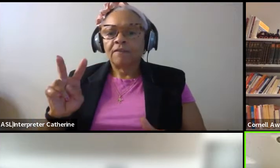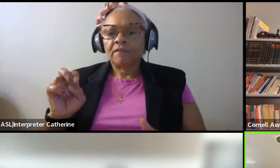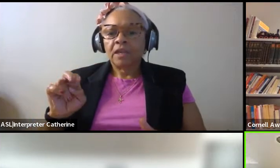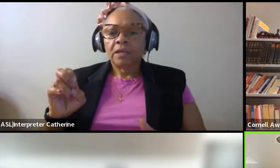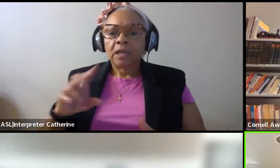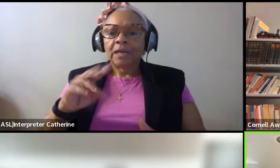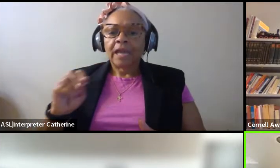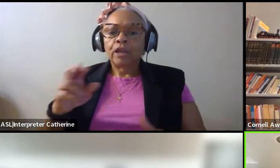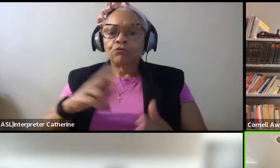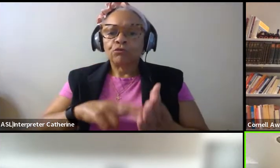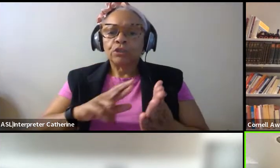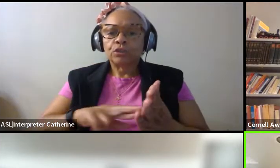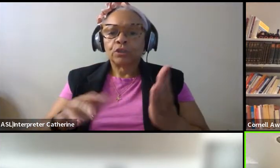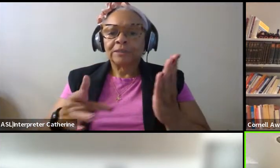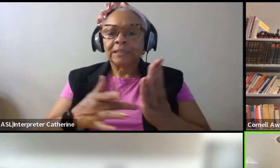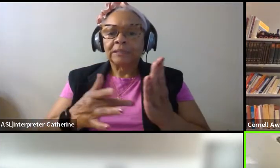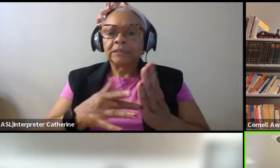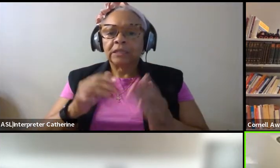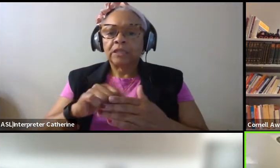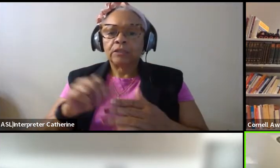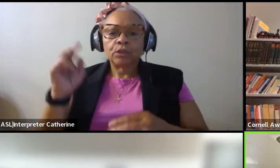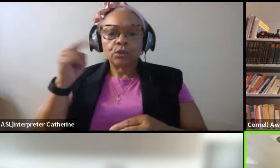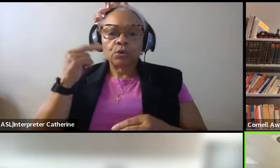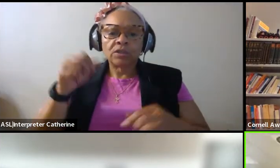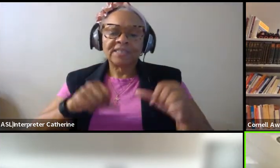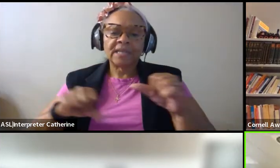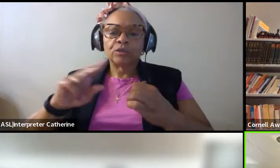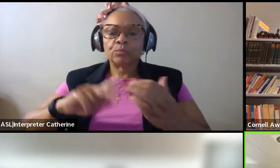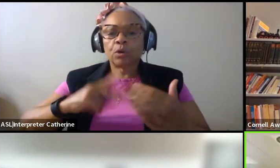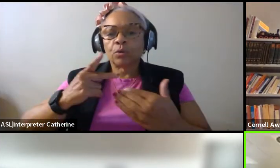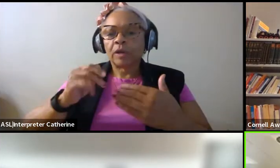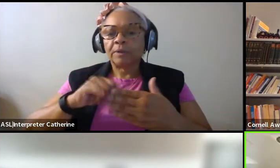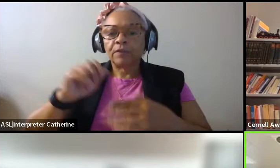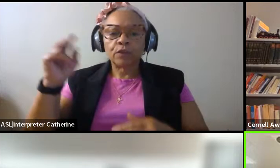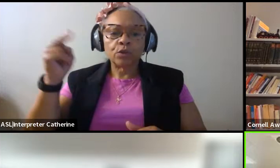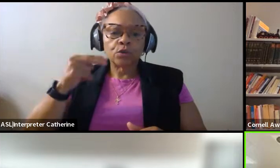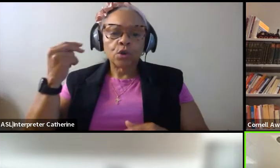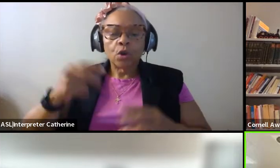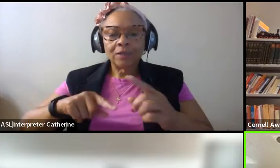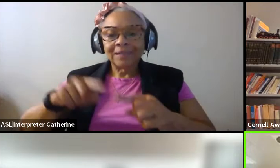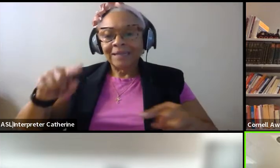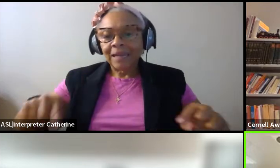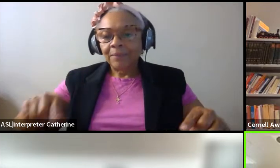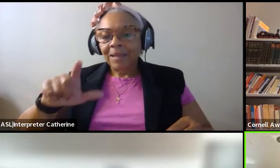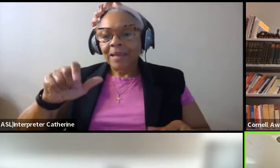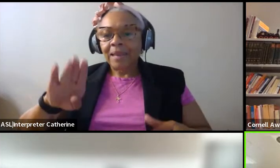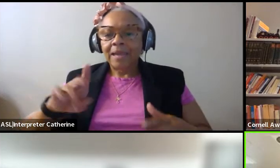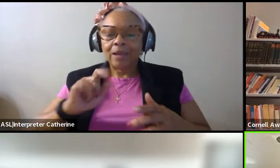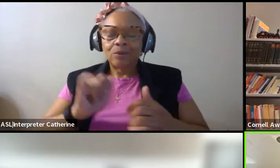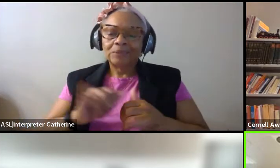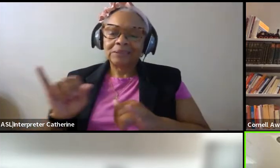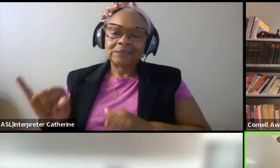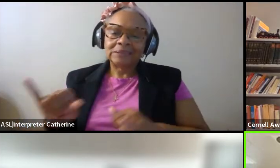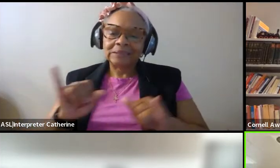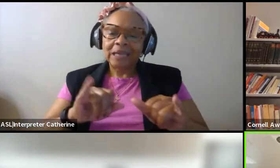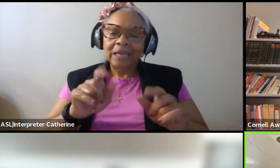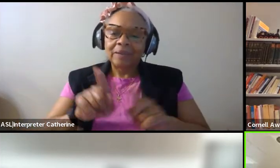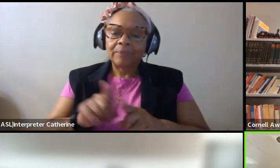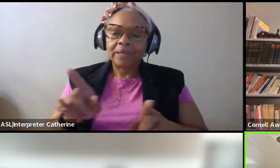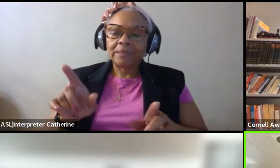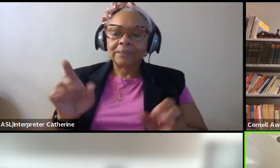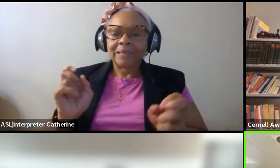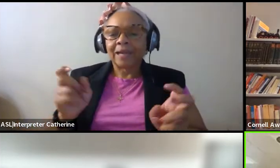In the neural dynamics lab, which is like a purely theoretical lab, and I'm doing lots of